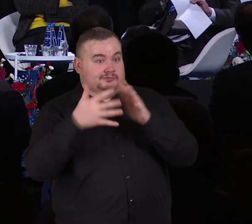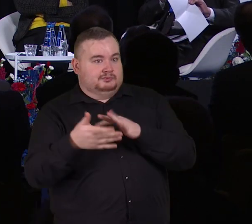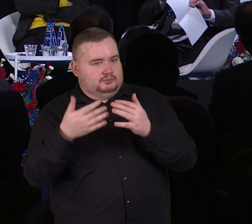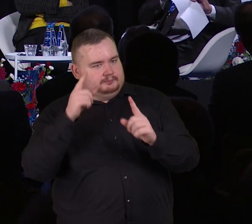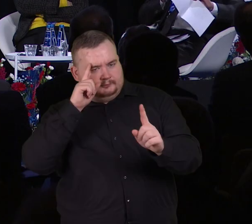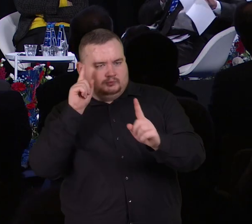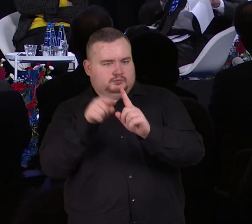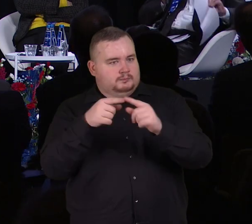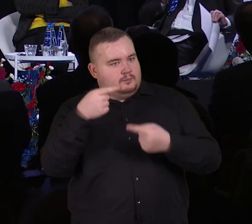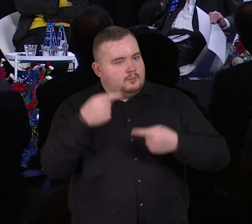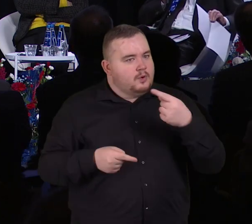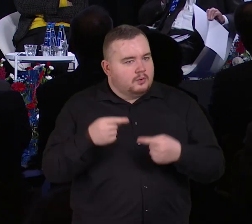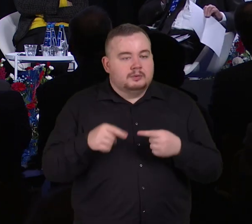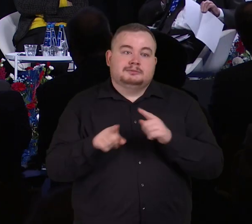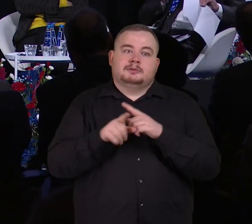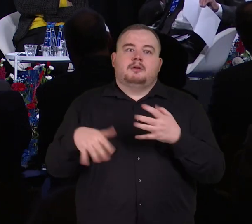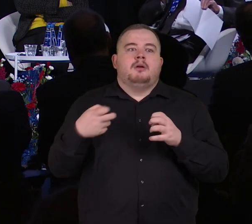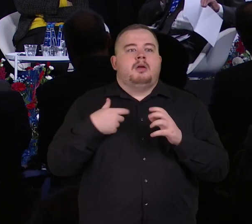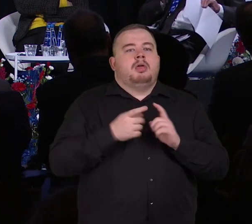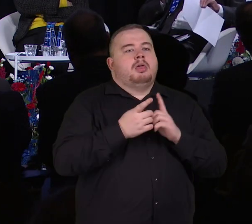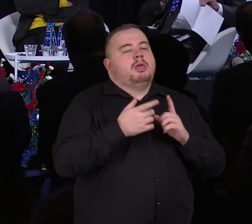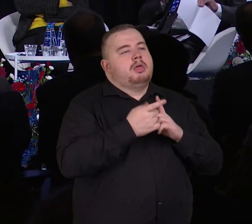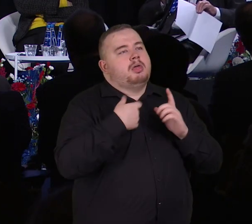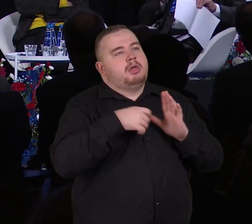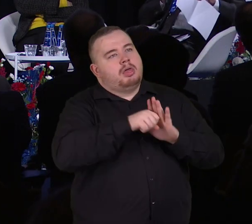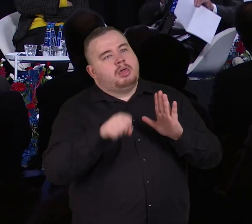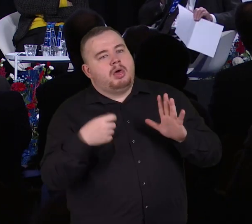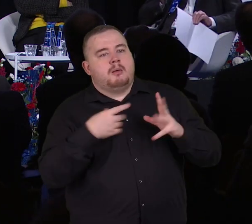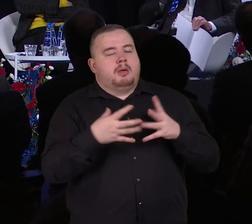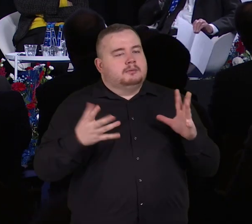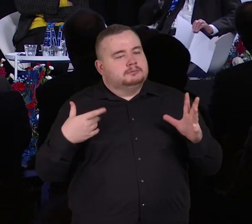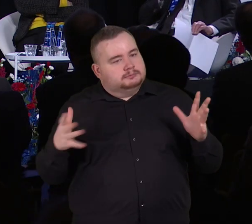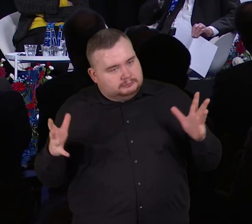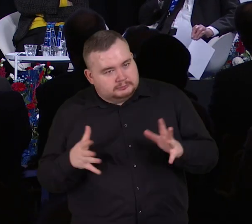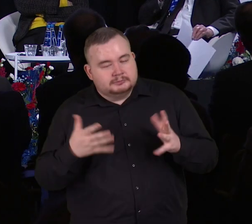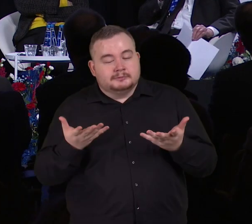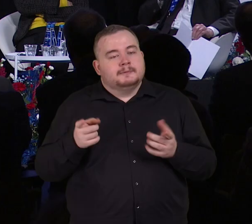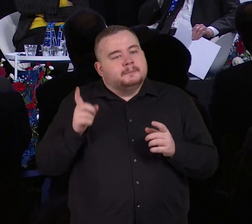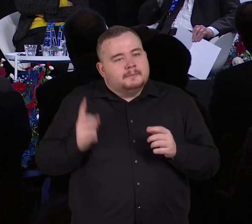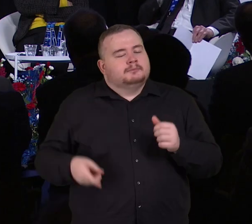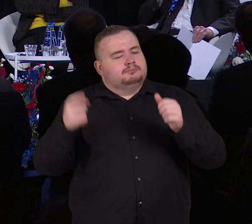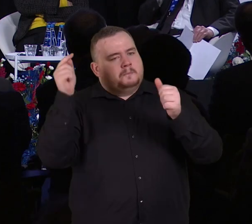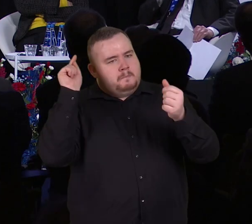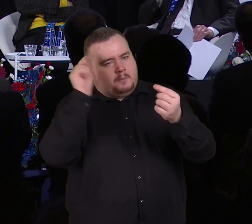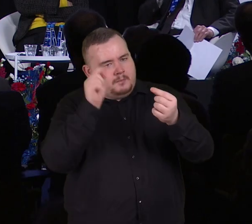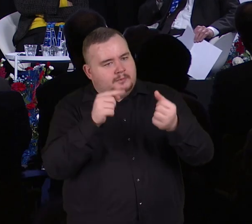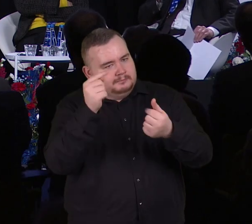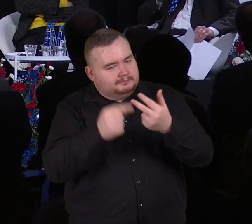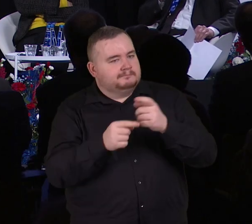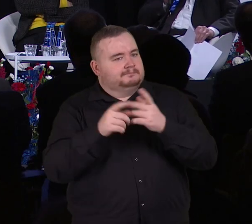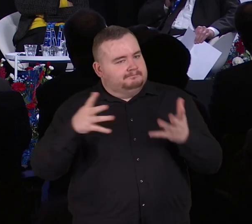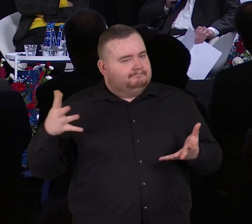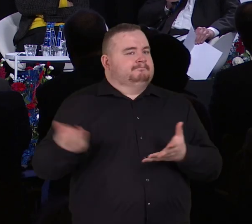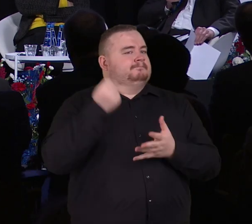We will fulfill all the objectives the cohesion policy has to address, but programming in only